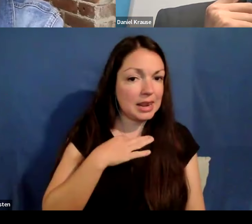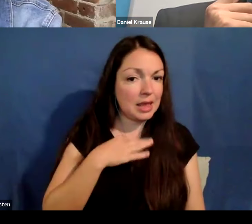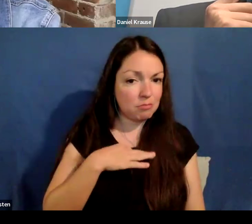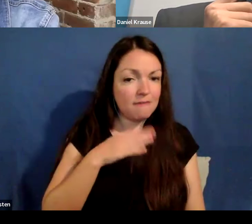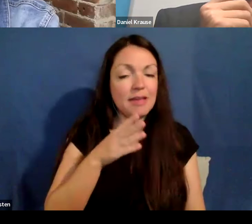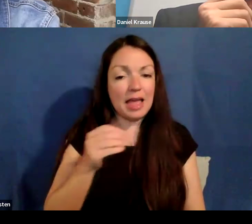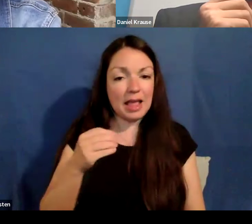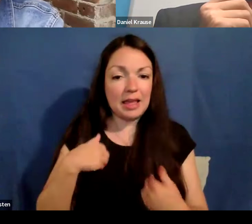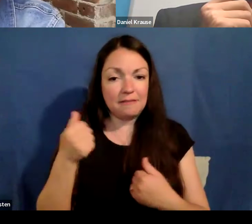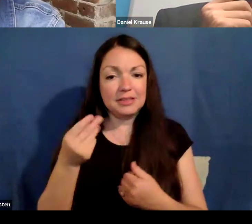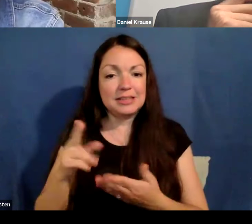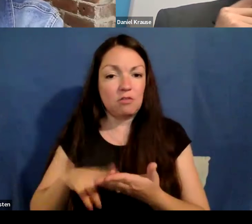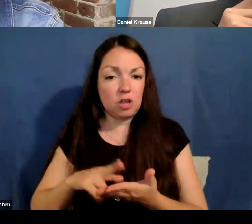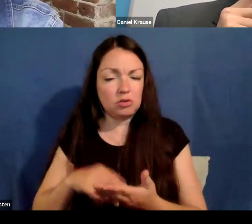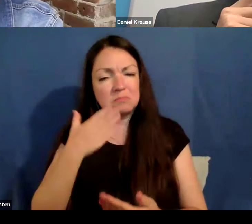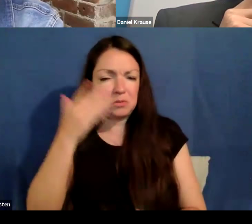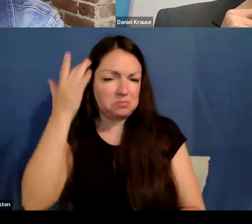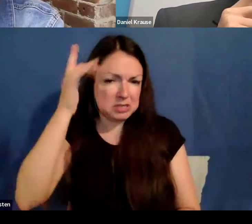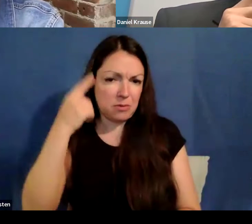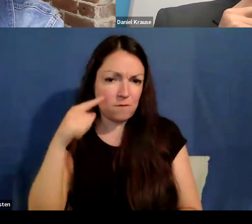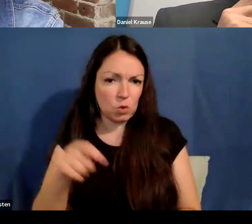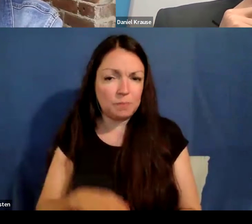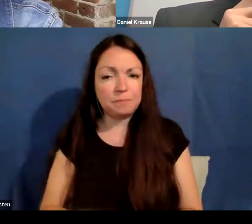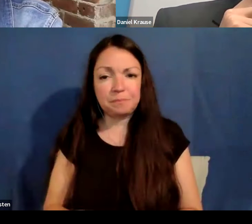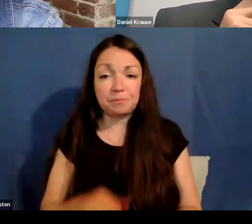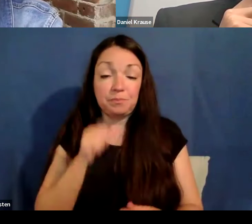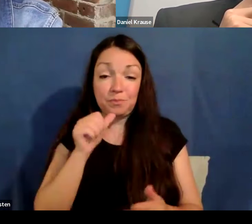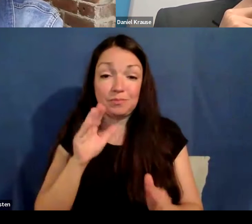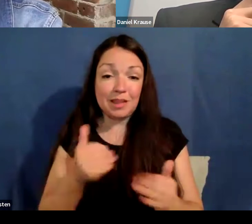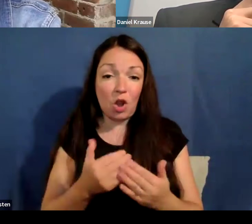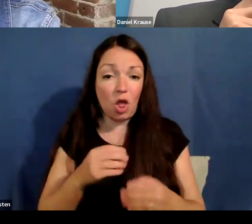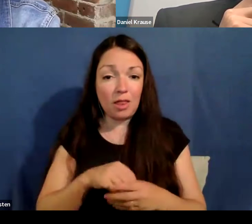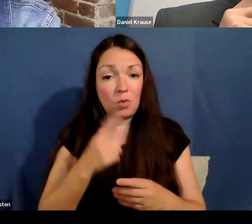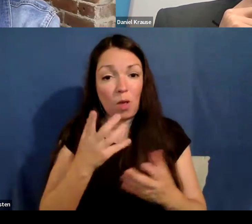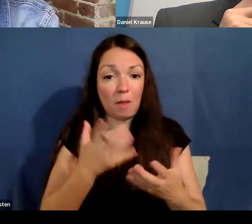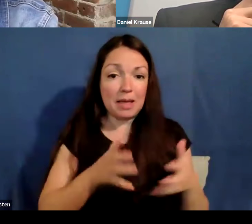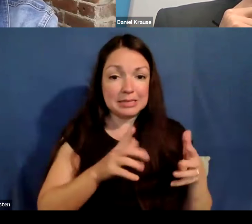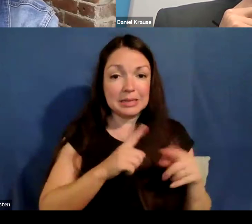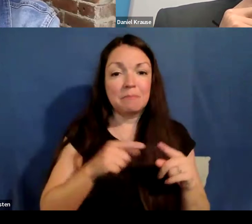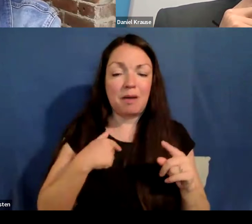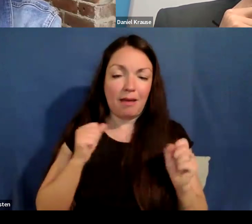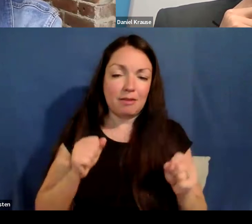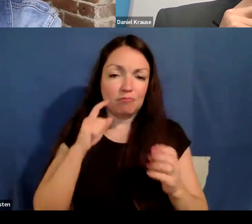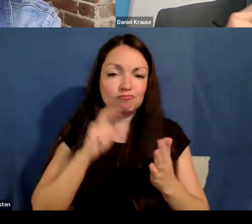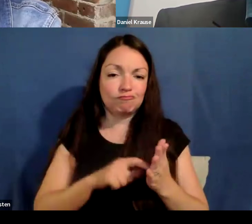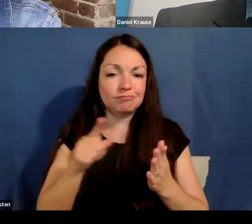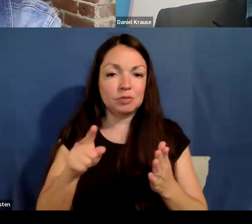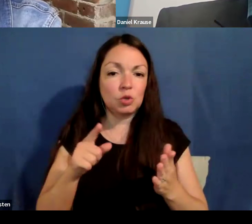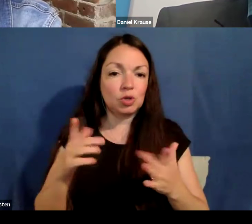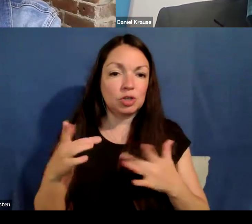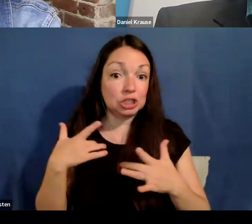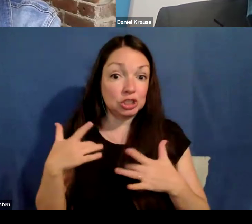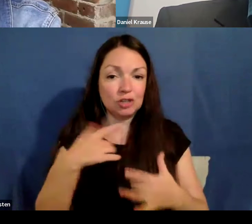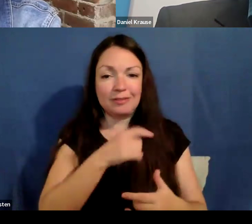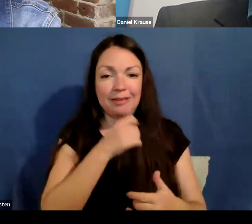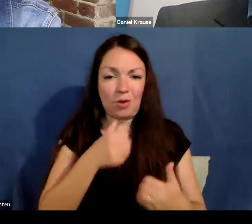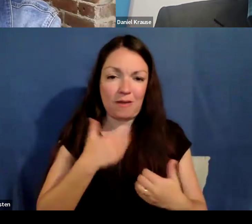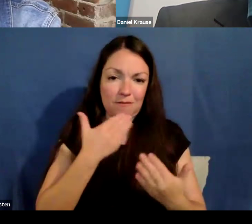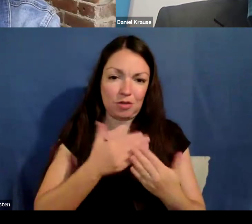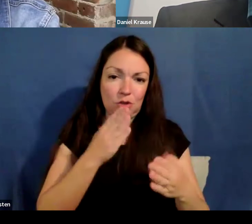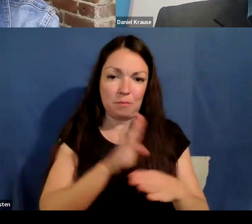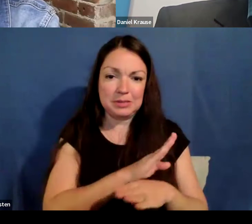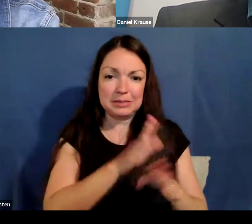state. Smart for you, Alpha. Good for you. You don't have it all in one basket, but I can tell that you're concerned that they don't have a good enough business